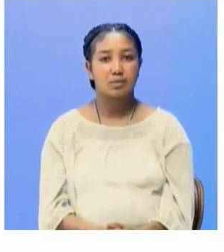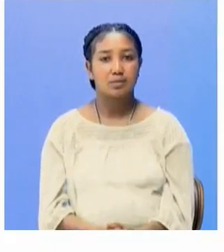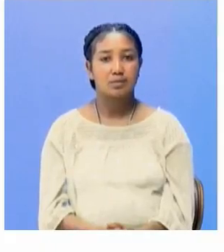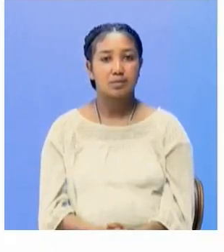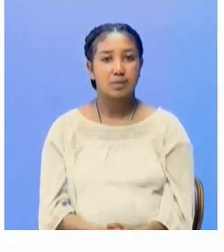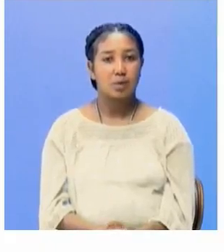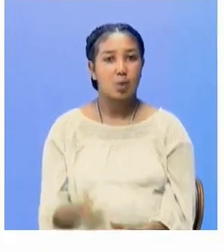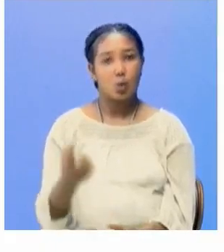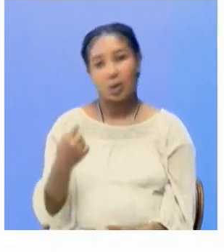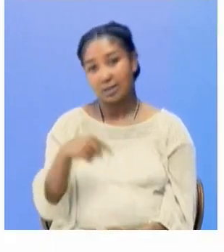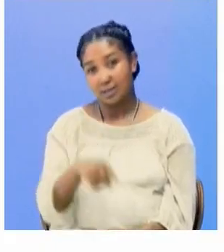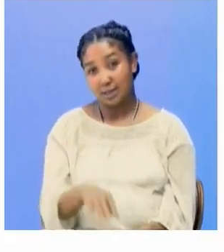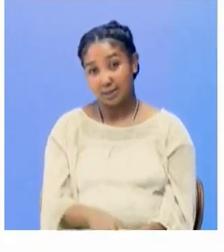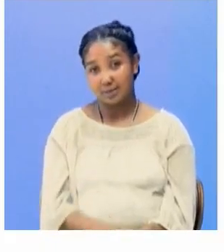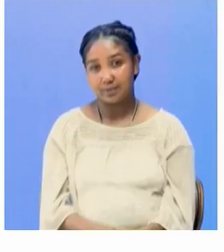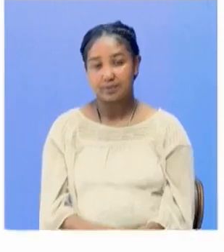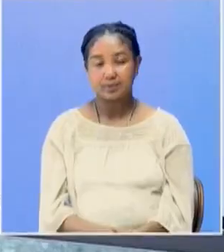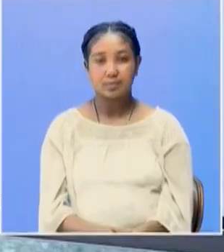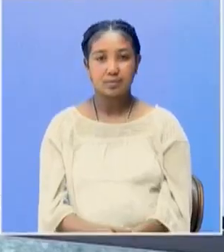we can say here,